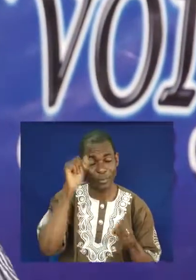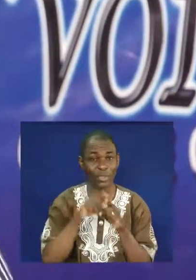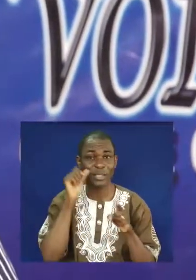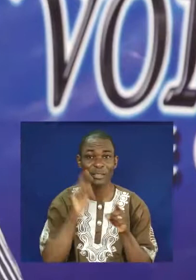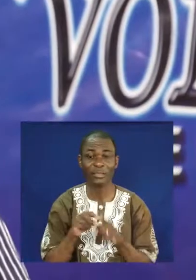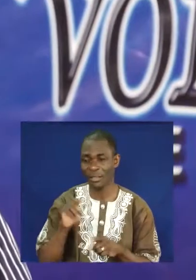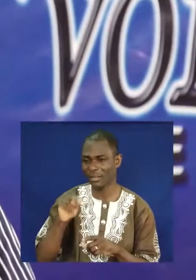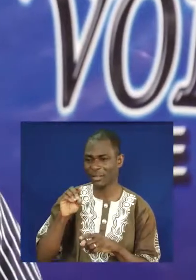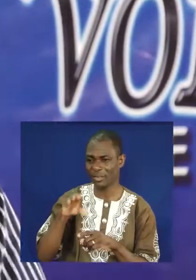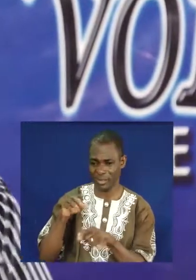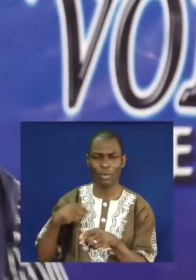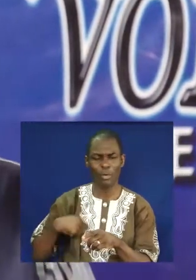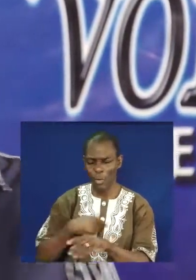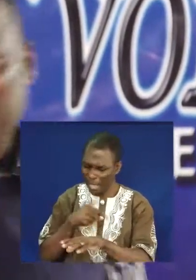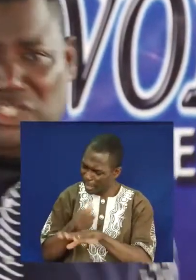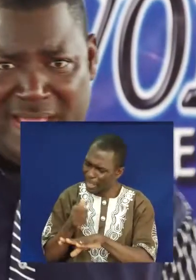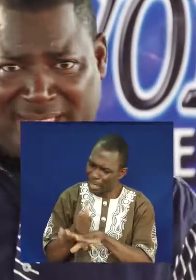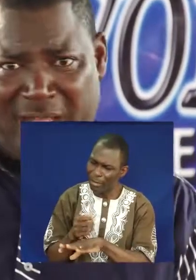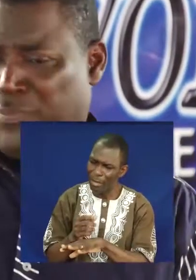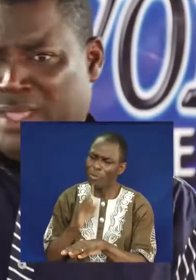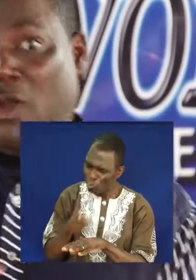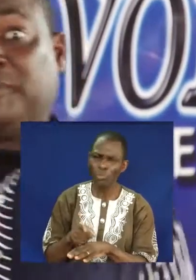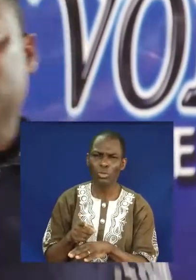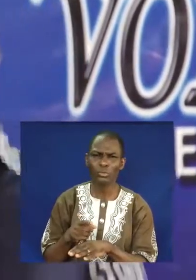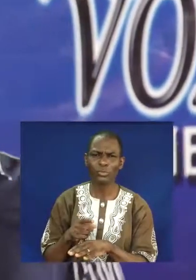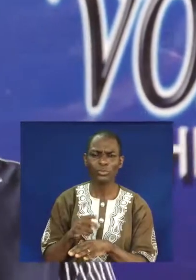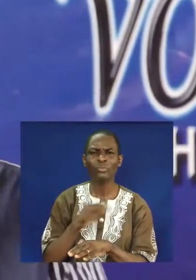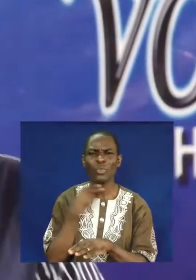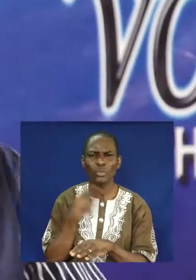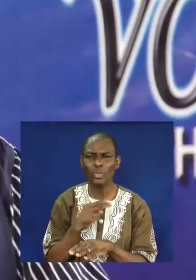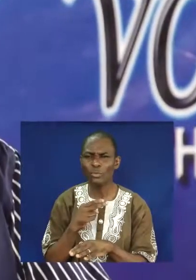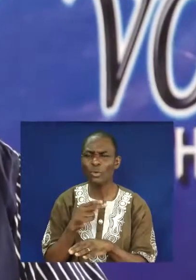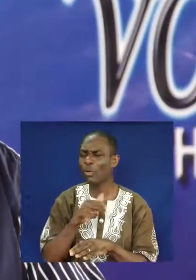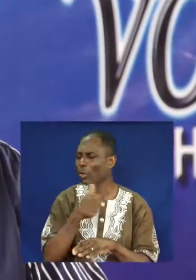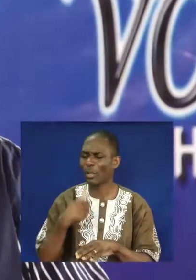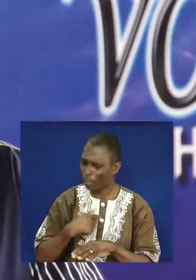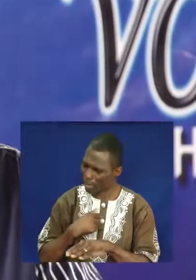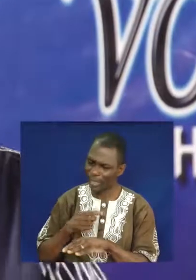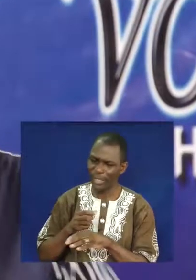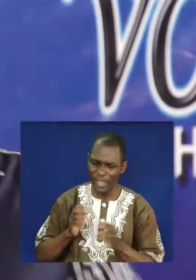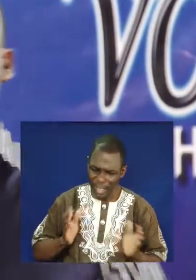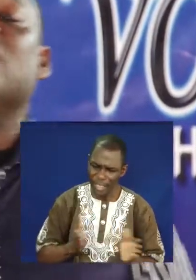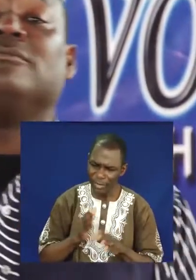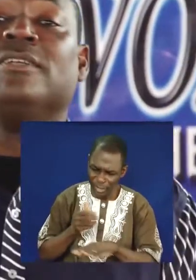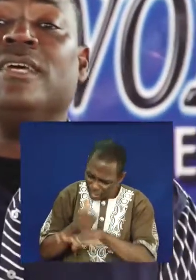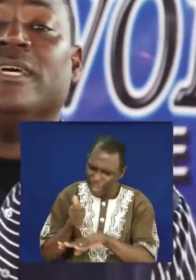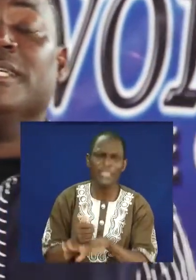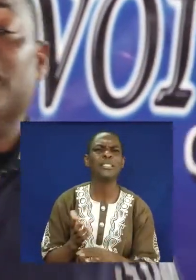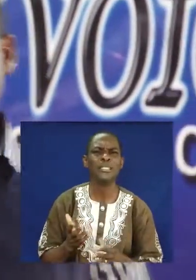corruption, Yanim. Yaman Panida, or Katra, and sir, corruption, dear, if you had Ambrasso. No club you want us no Kay